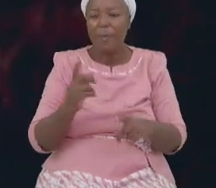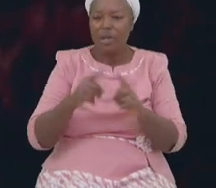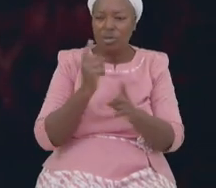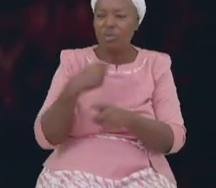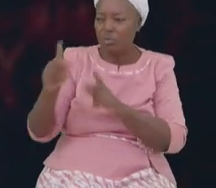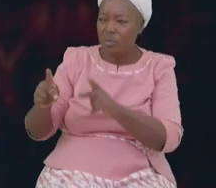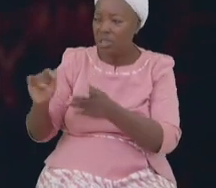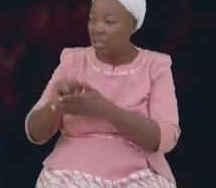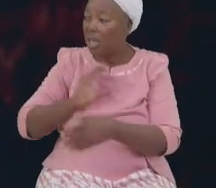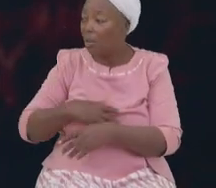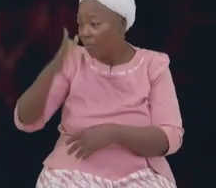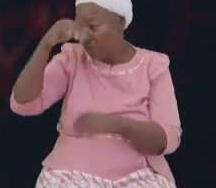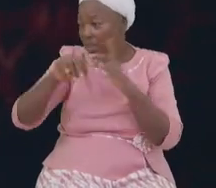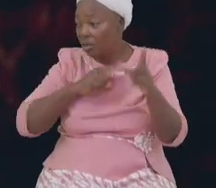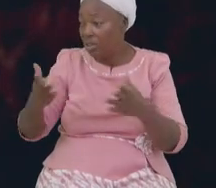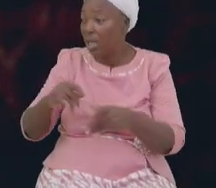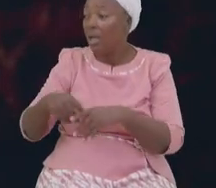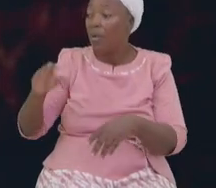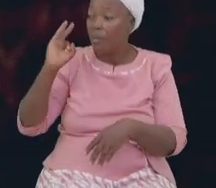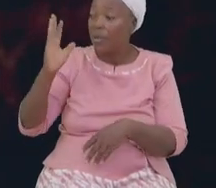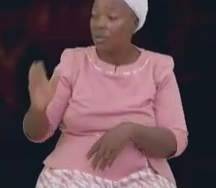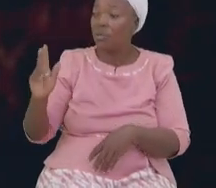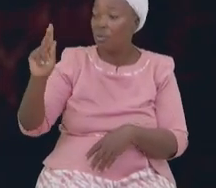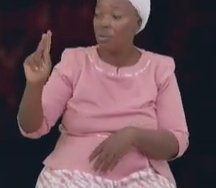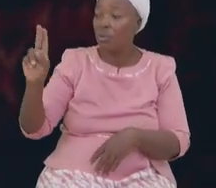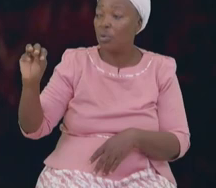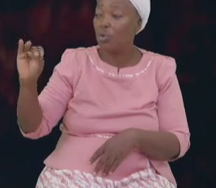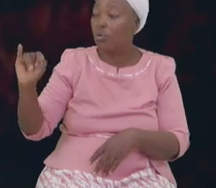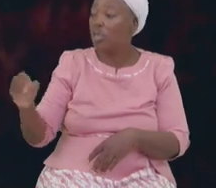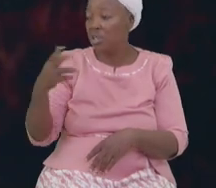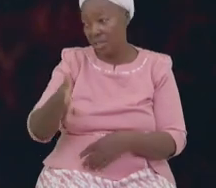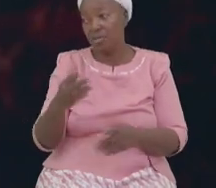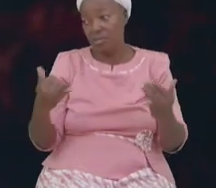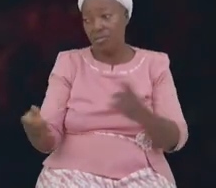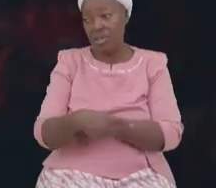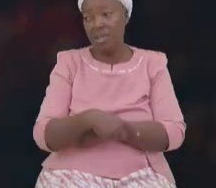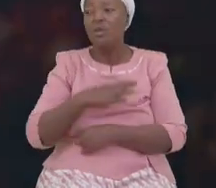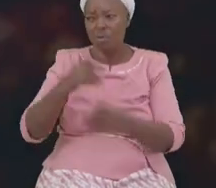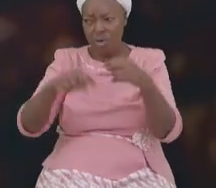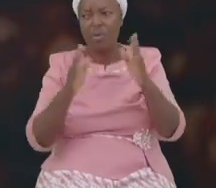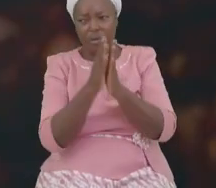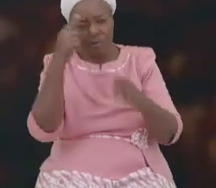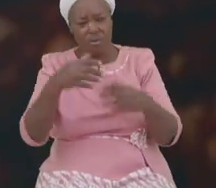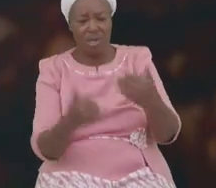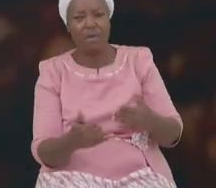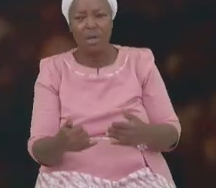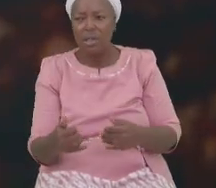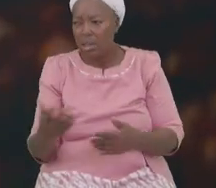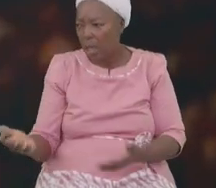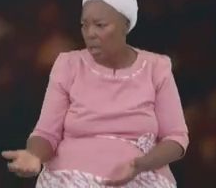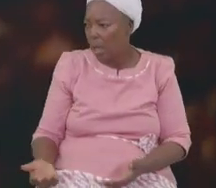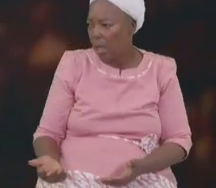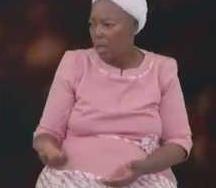today and I've given you the word, he will come and pray for you now. I thought, look at this man, why did he tell me before, you know,